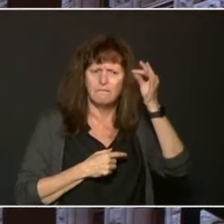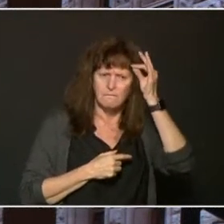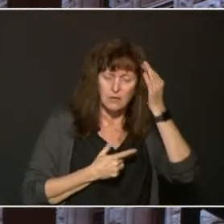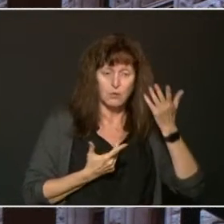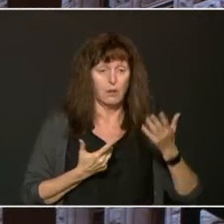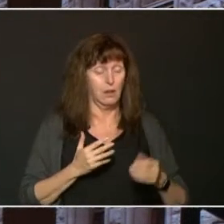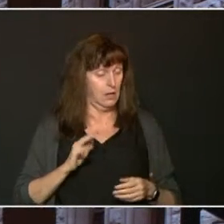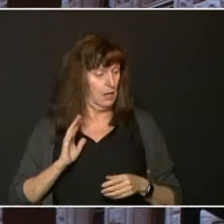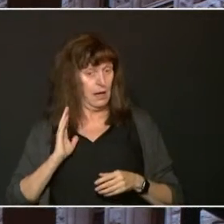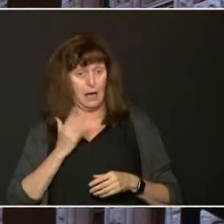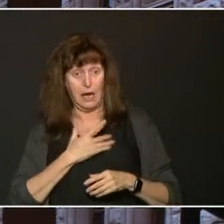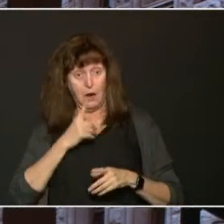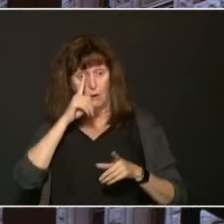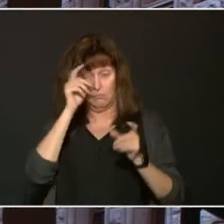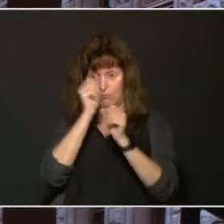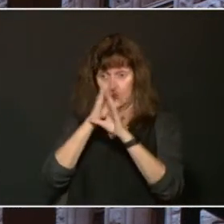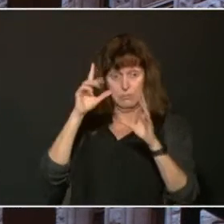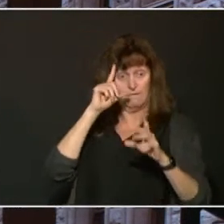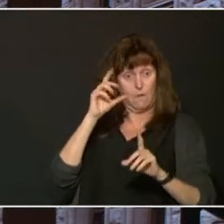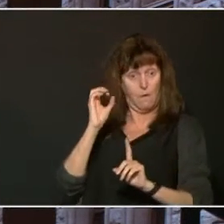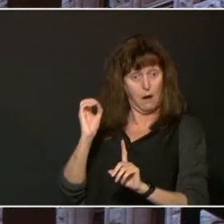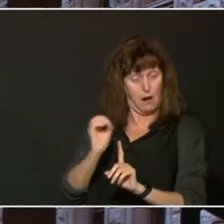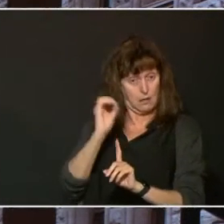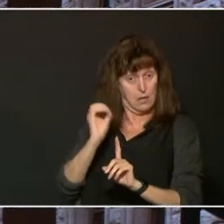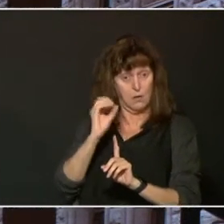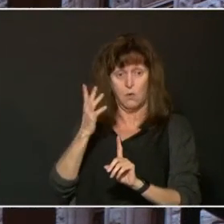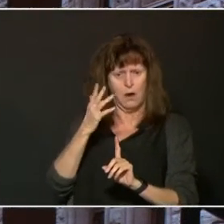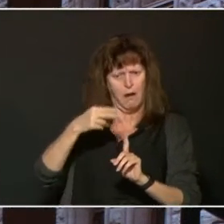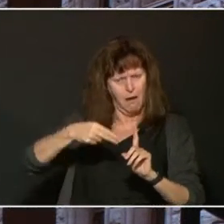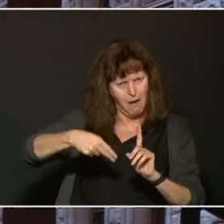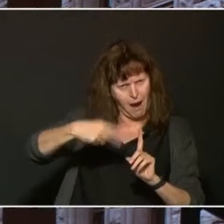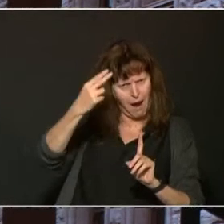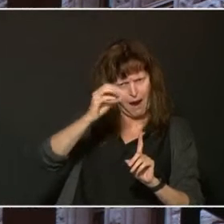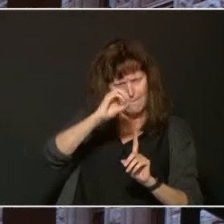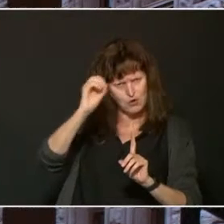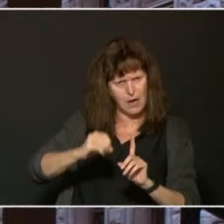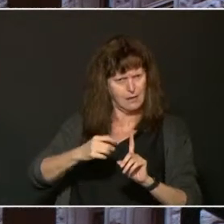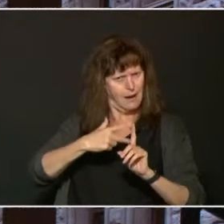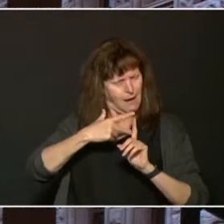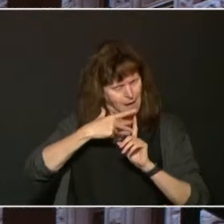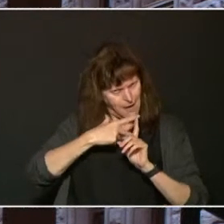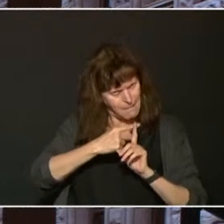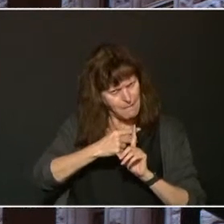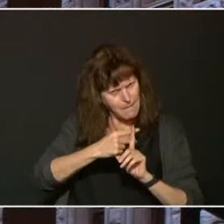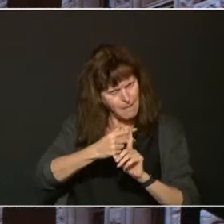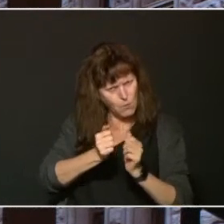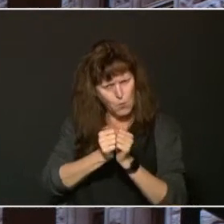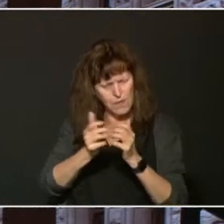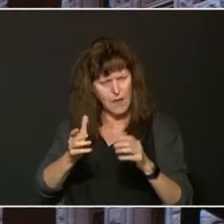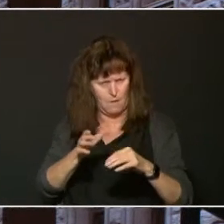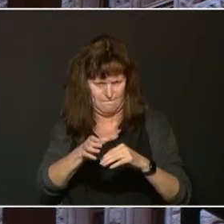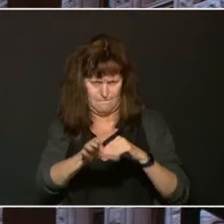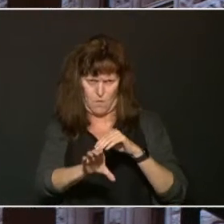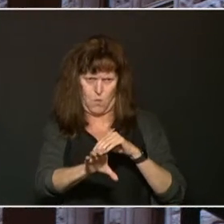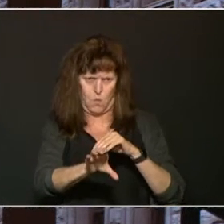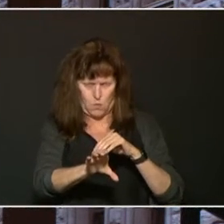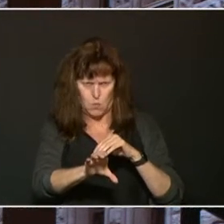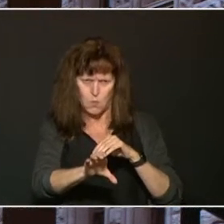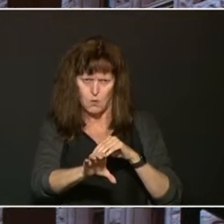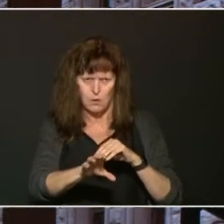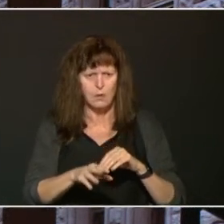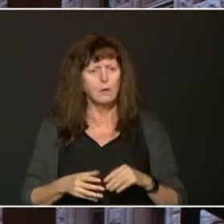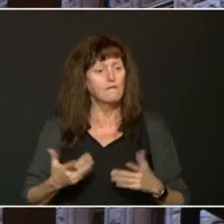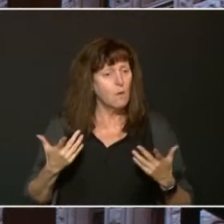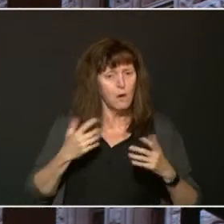highest immunization rate possible through non-mandatory means to protect the population and communities and